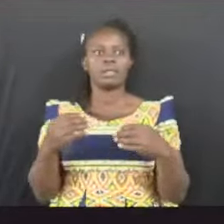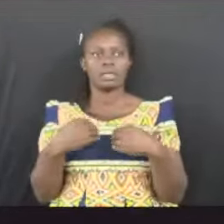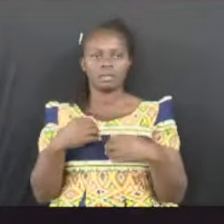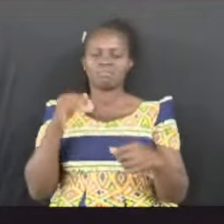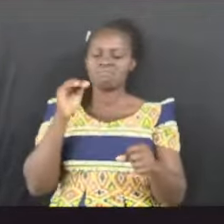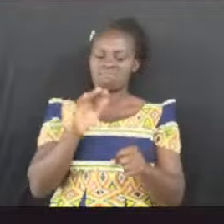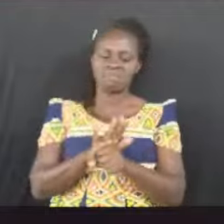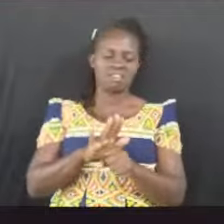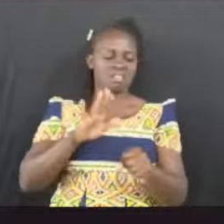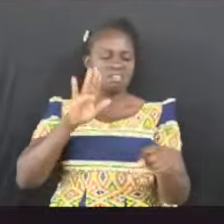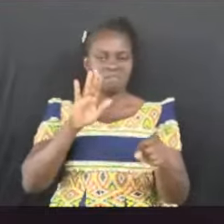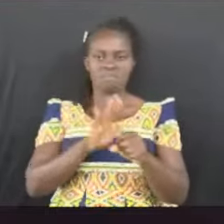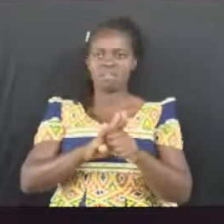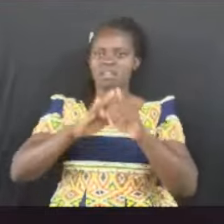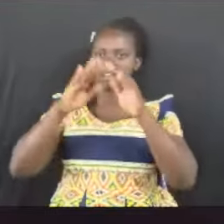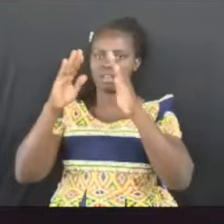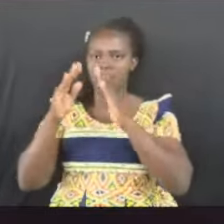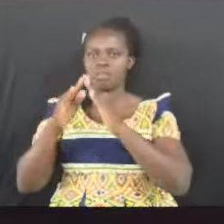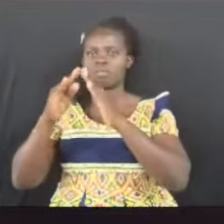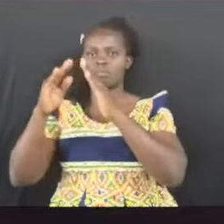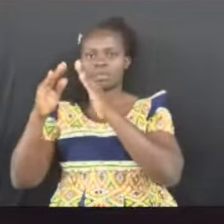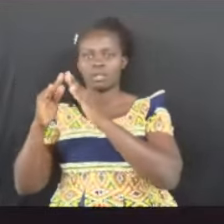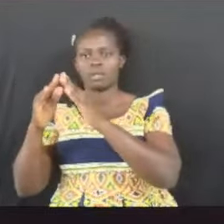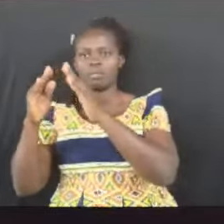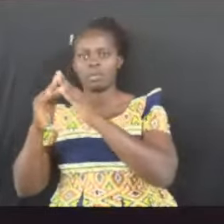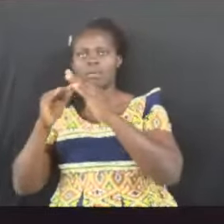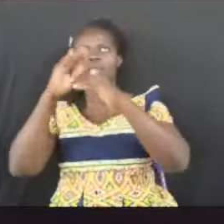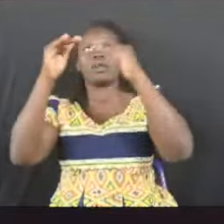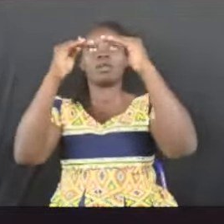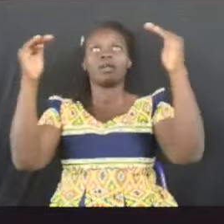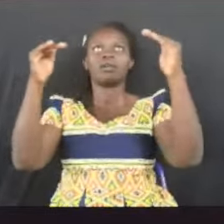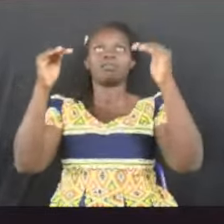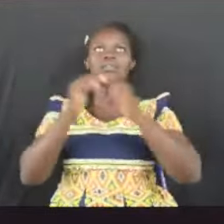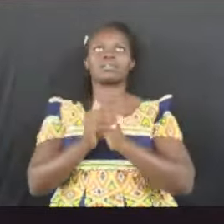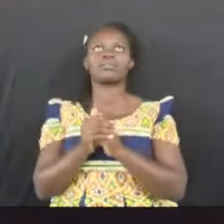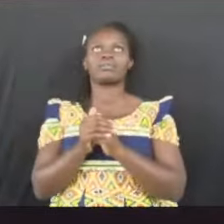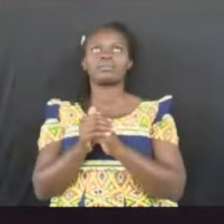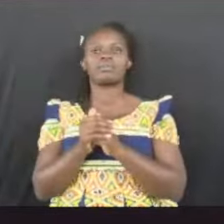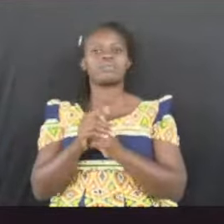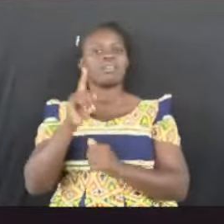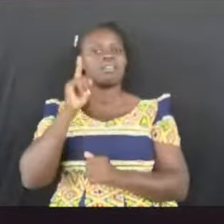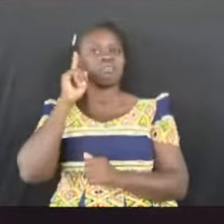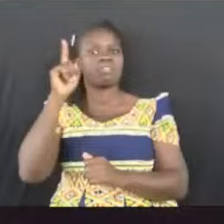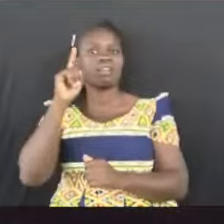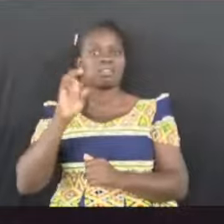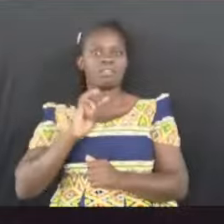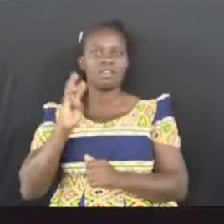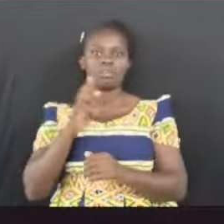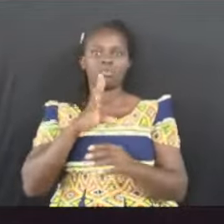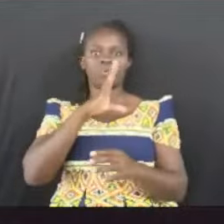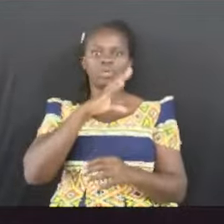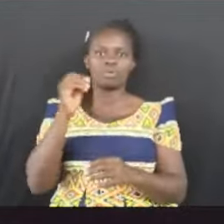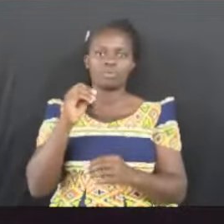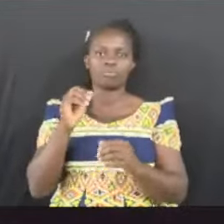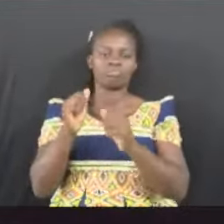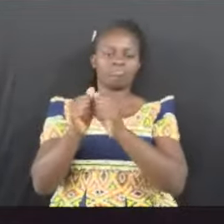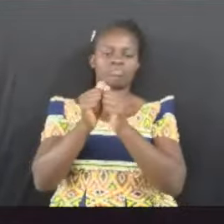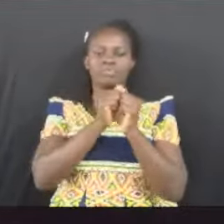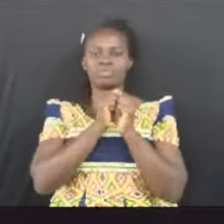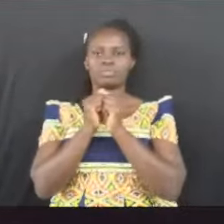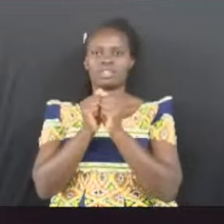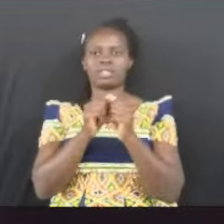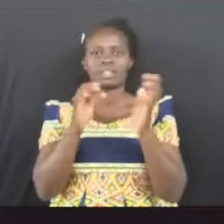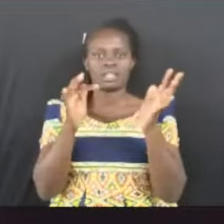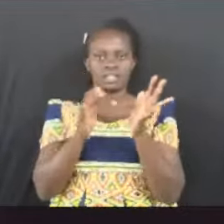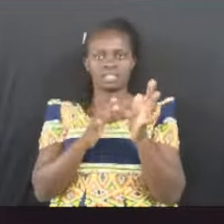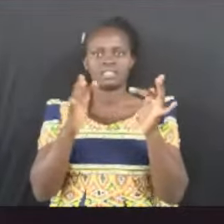mansions, right, in the Father's house. And there where he will be, we will be. This same Jesus in